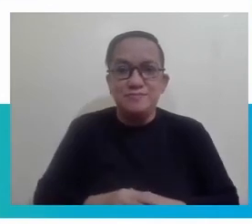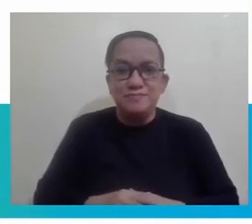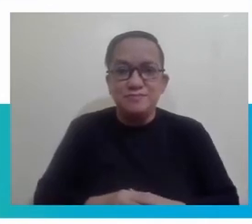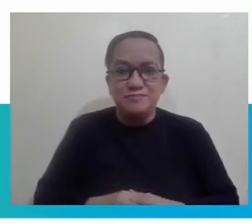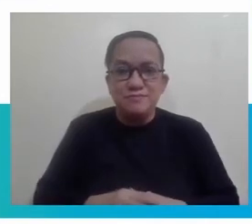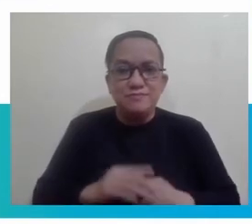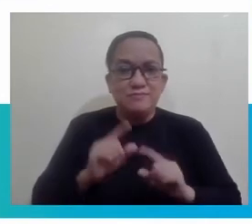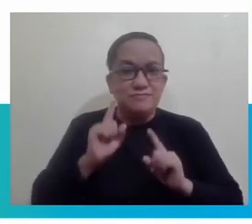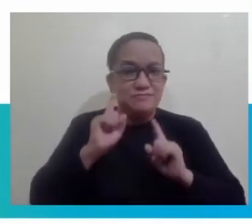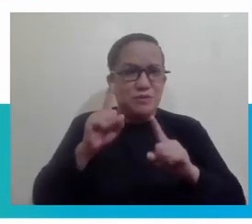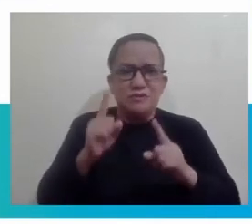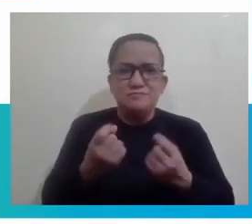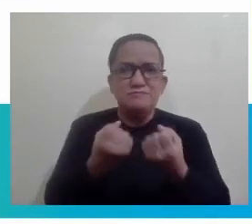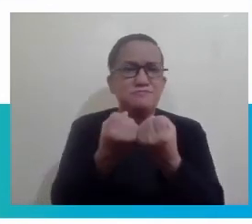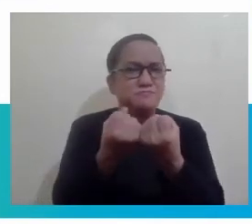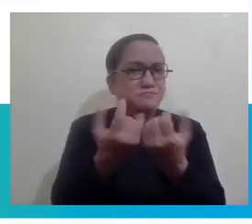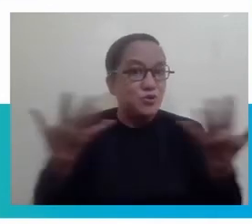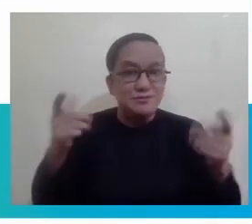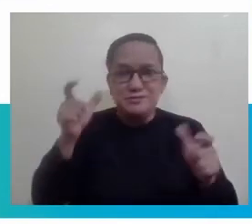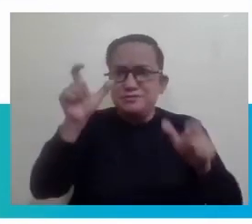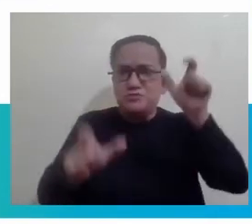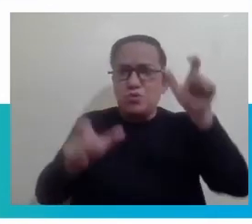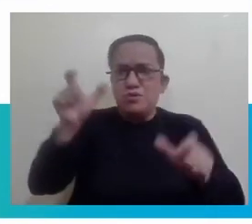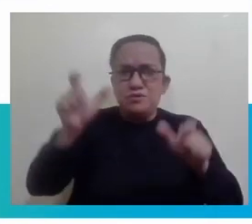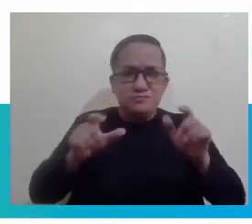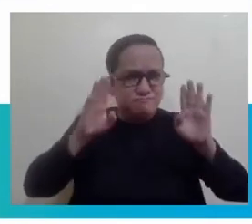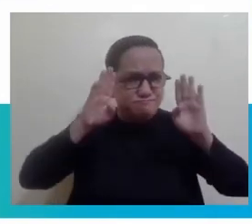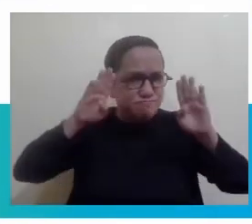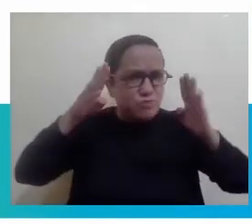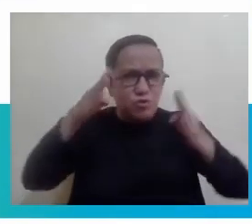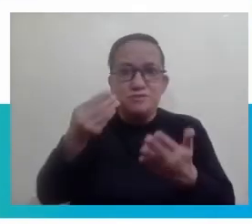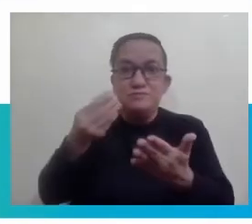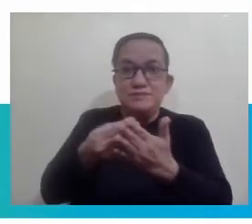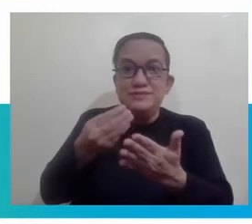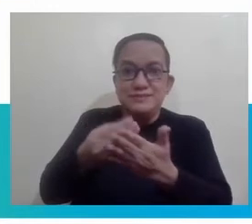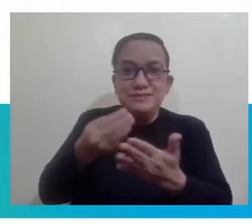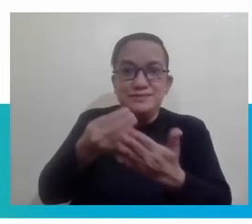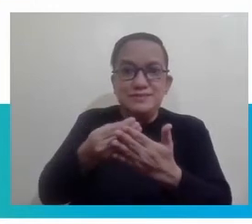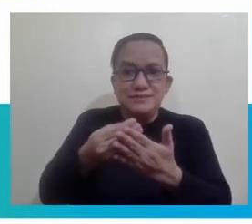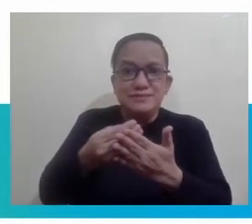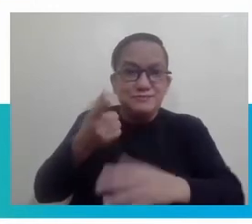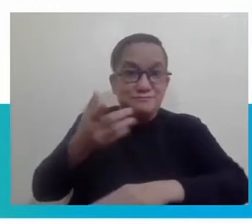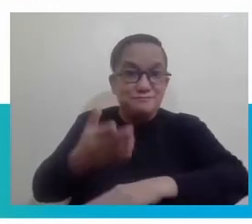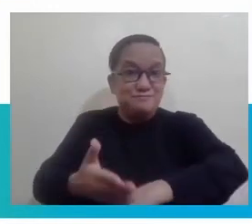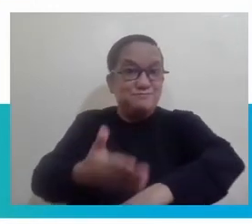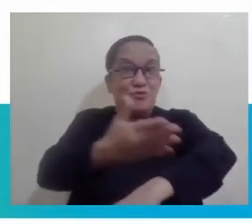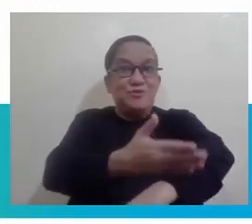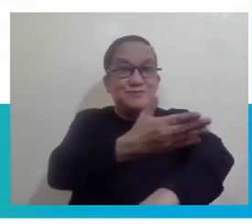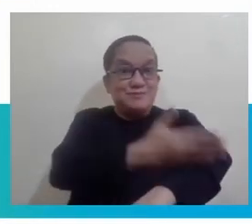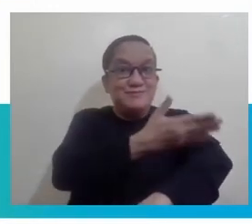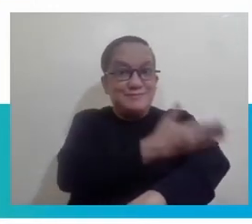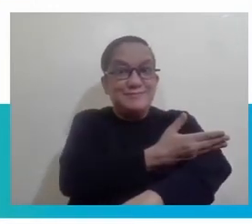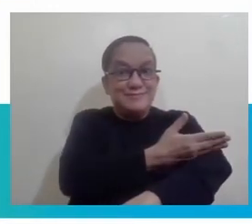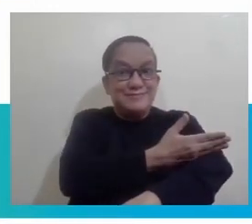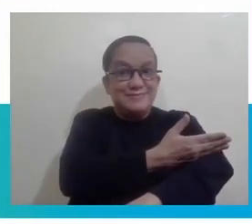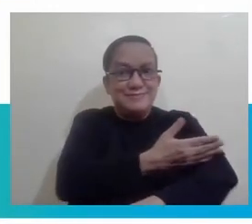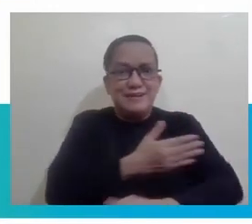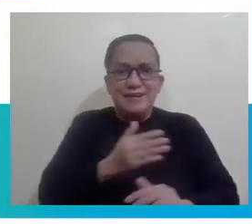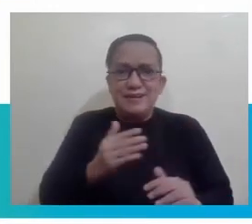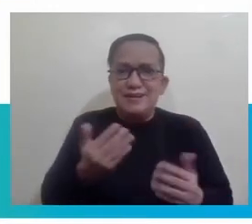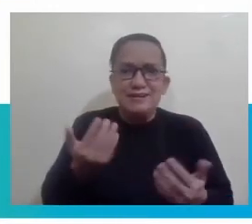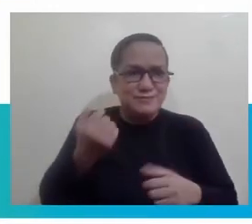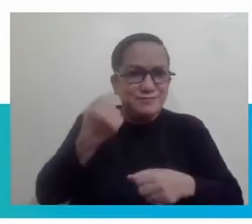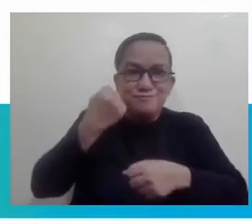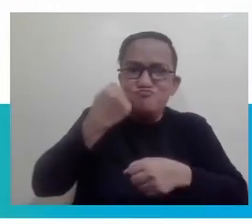growth and quick urbanization. It will involve flexible design that ensures resilience to climate change, built